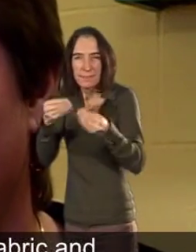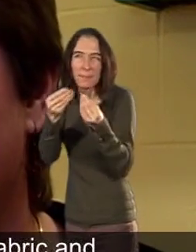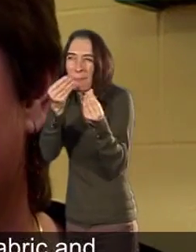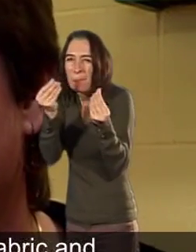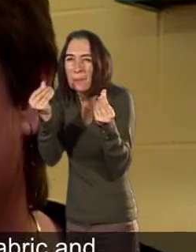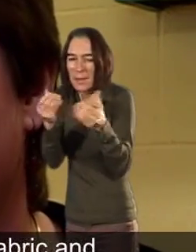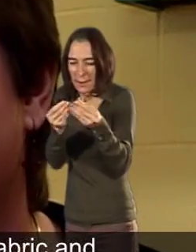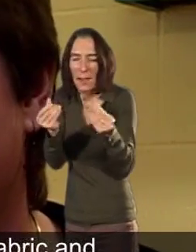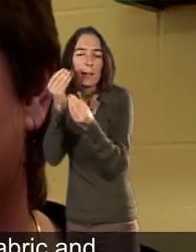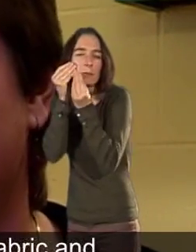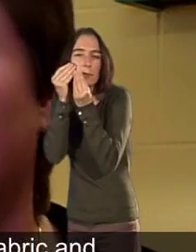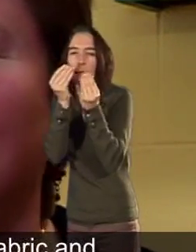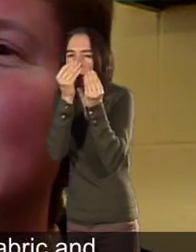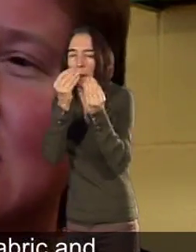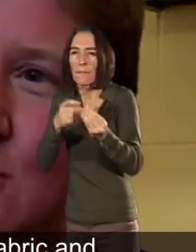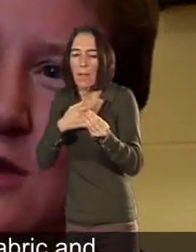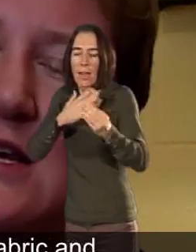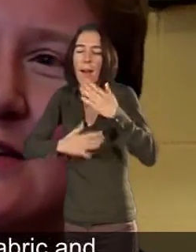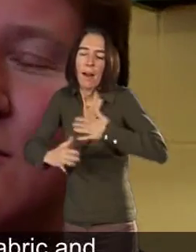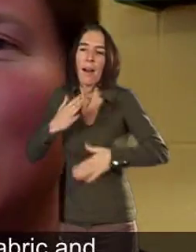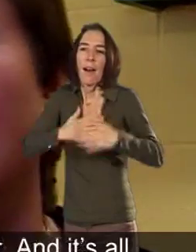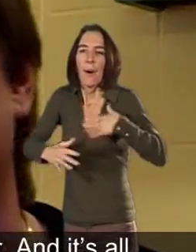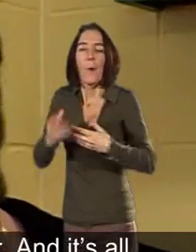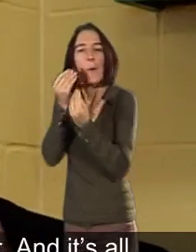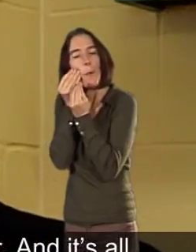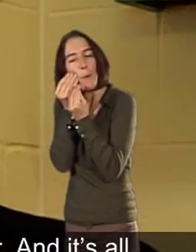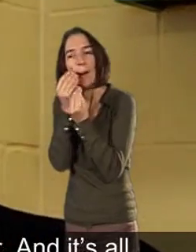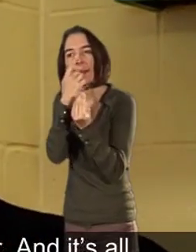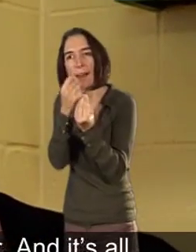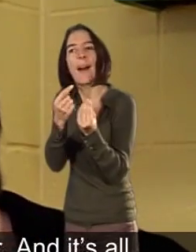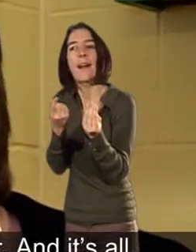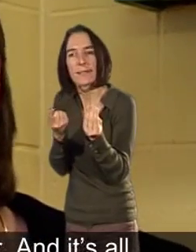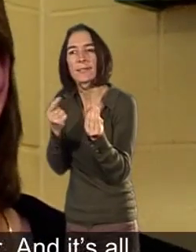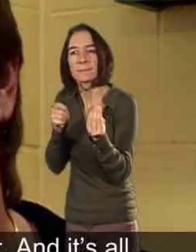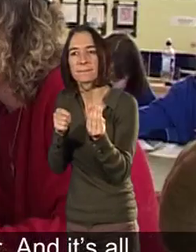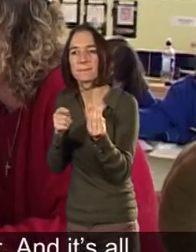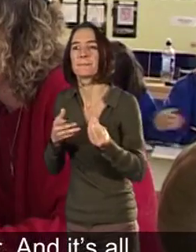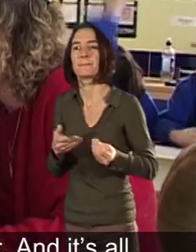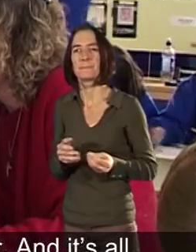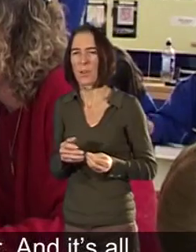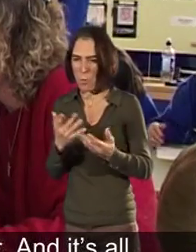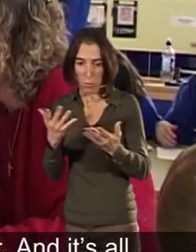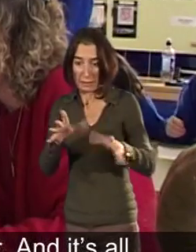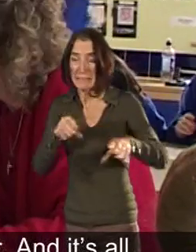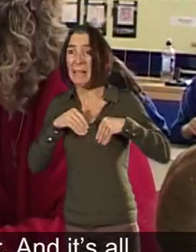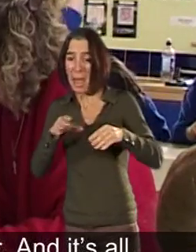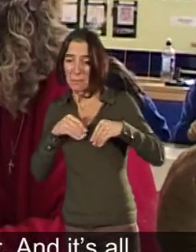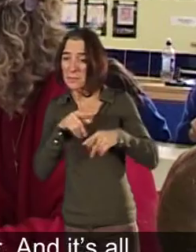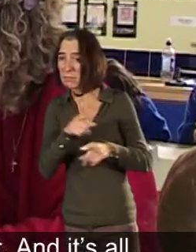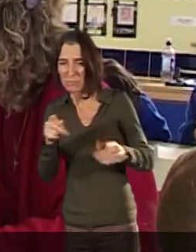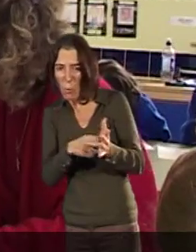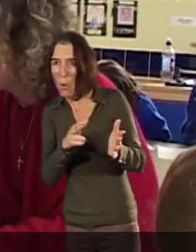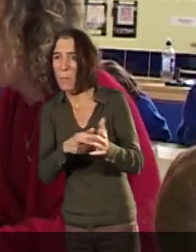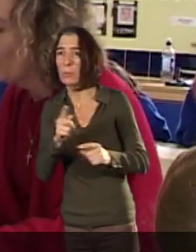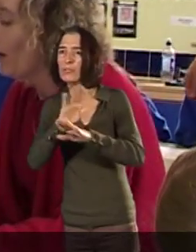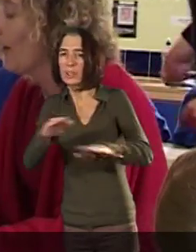are different types of fabric and textures that if he needs soothing in a certain way, he can use or rub or whatever. And it's all accepted and it's normal. And even